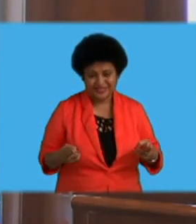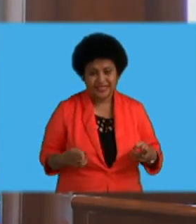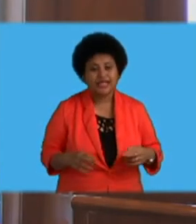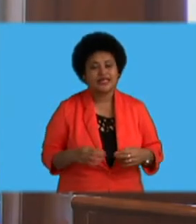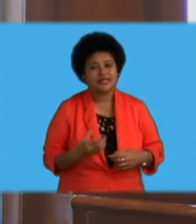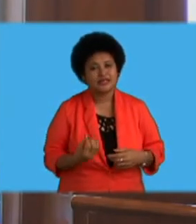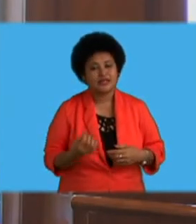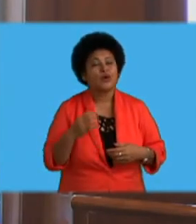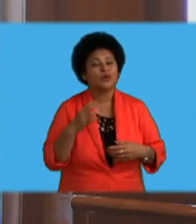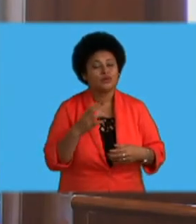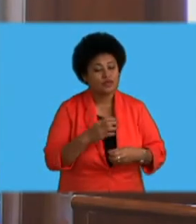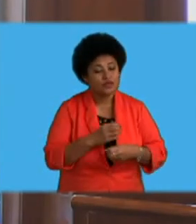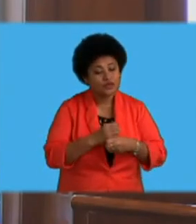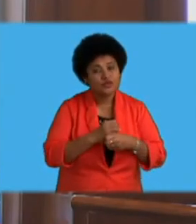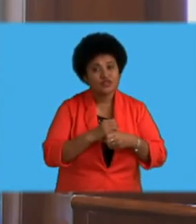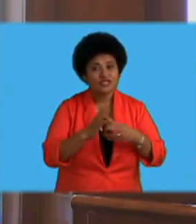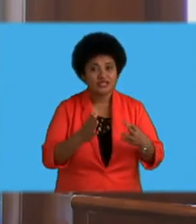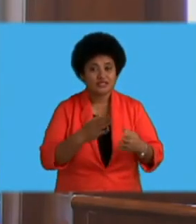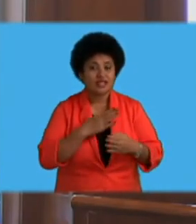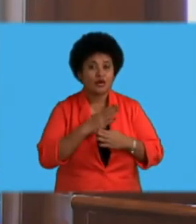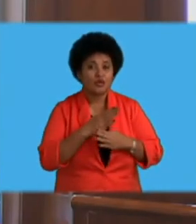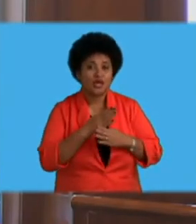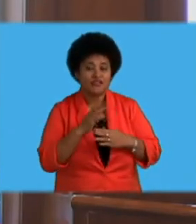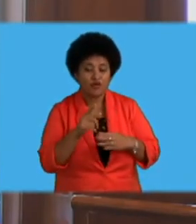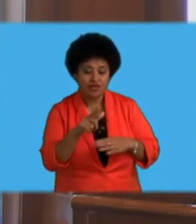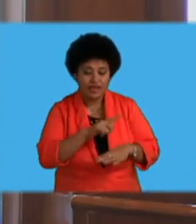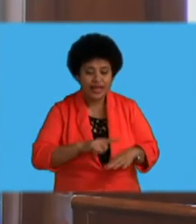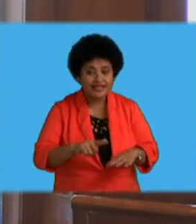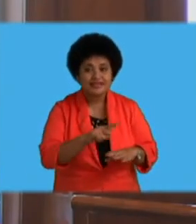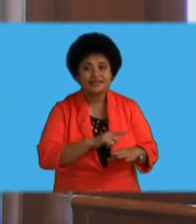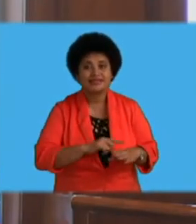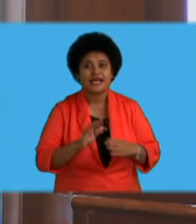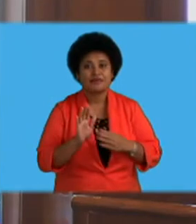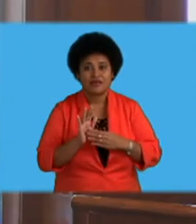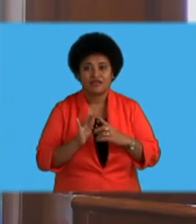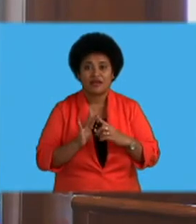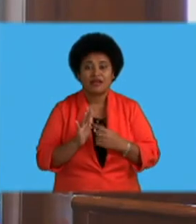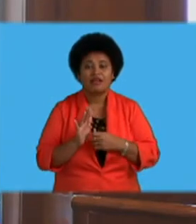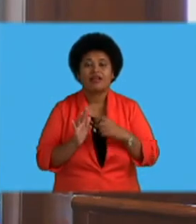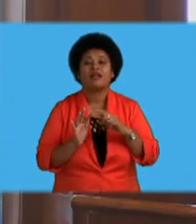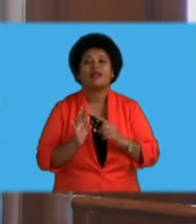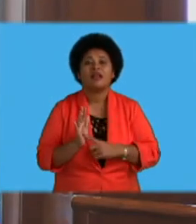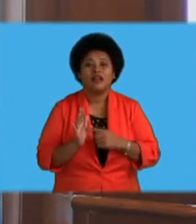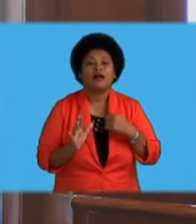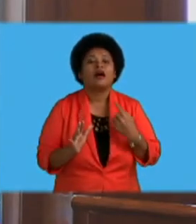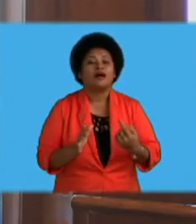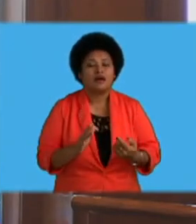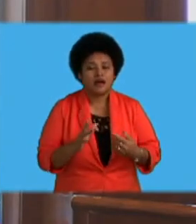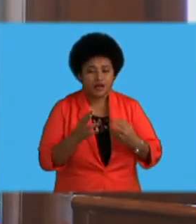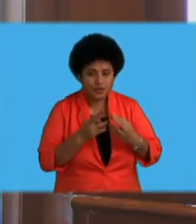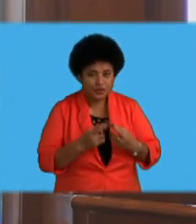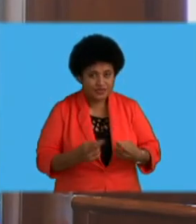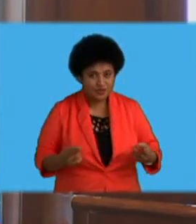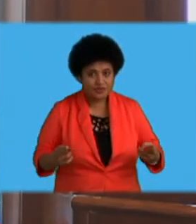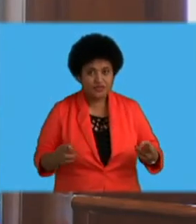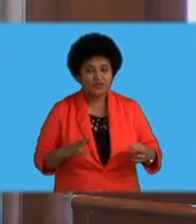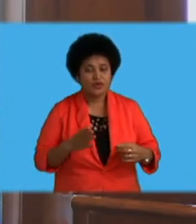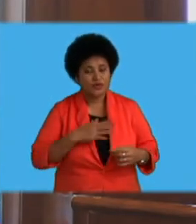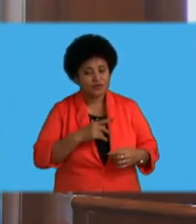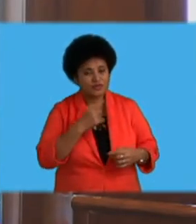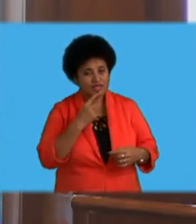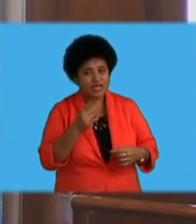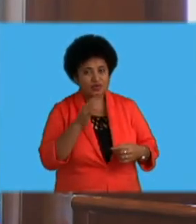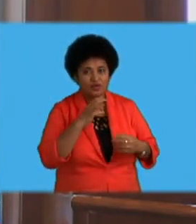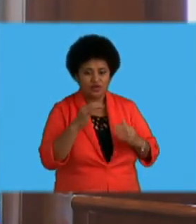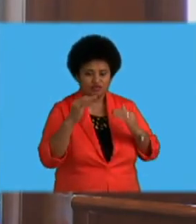of the work that the Ministry of Lands and Mineral Resources conducts on a daily basis, and I reiterate that we will not compromise our